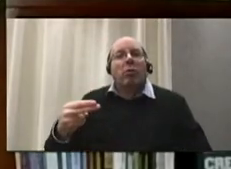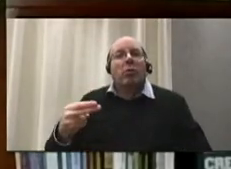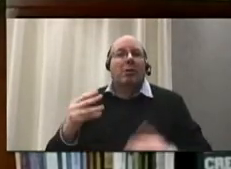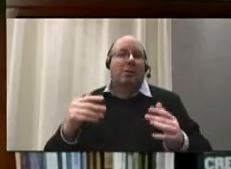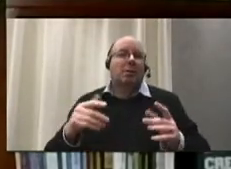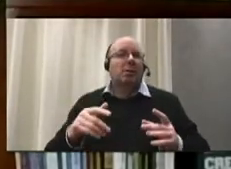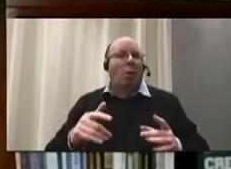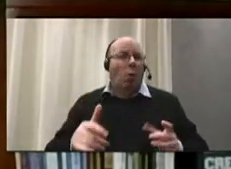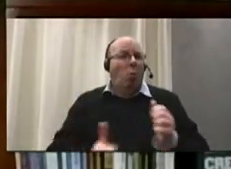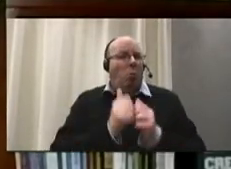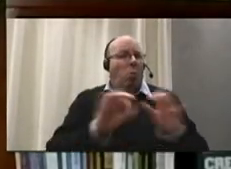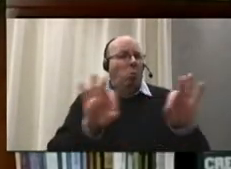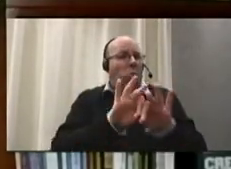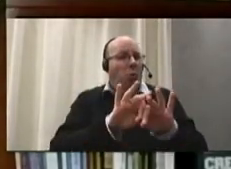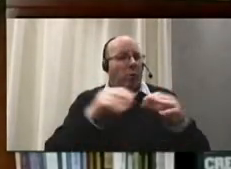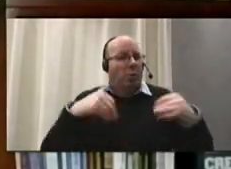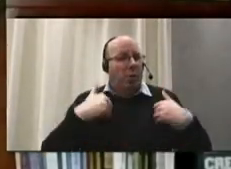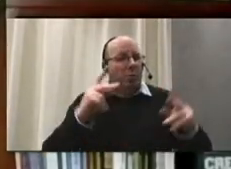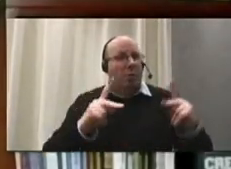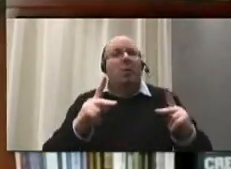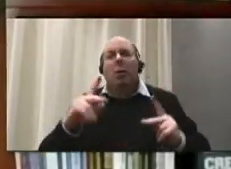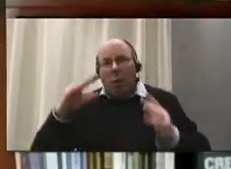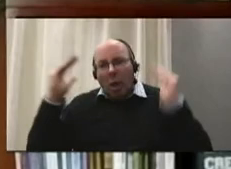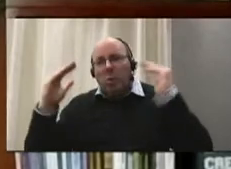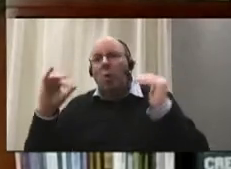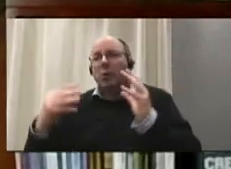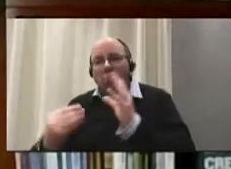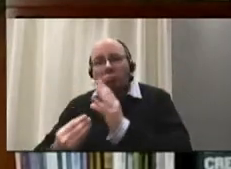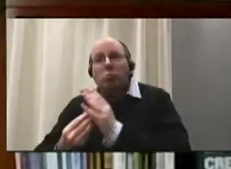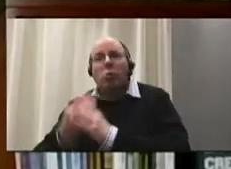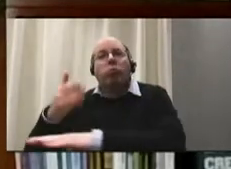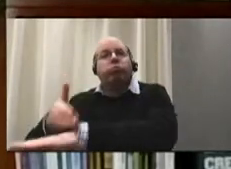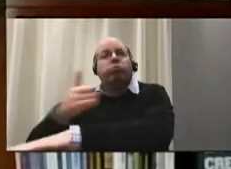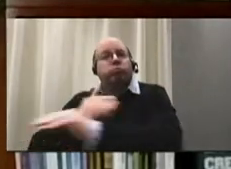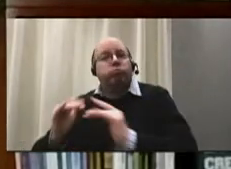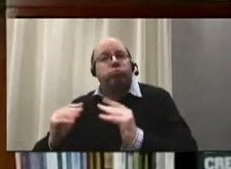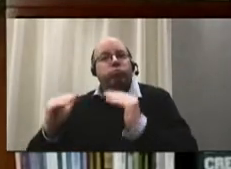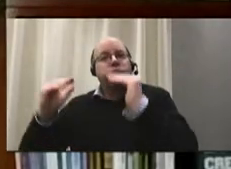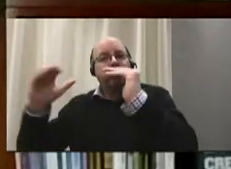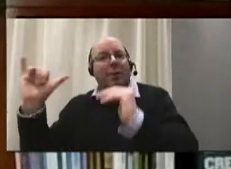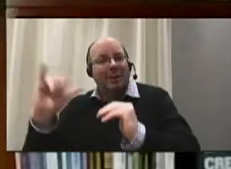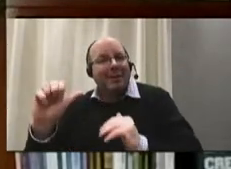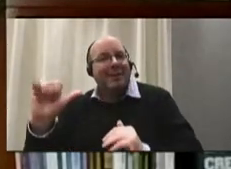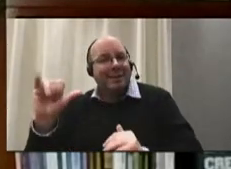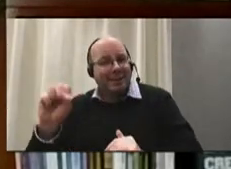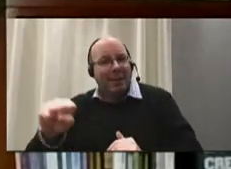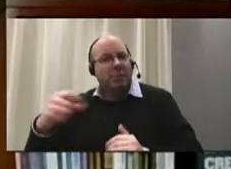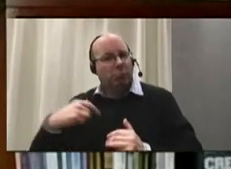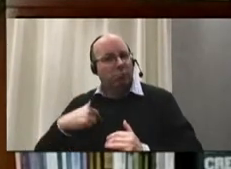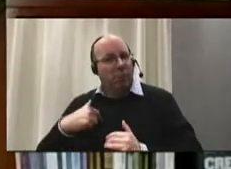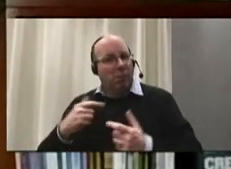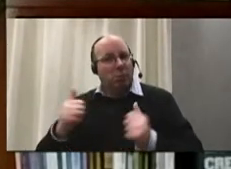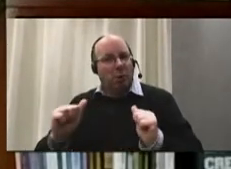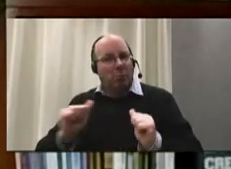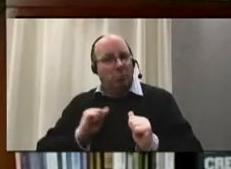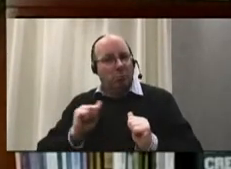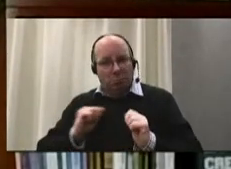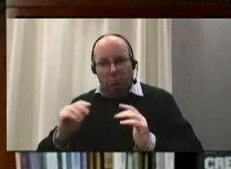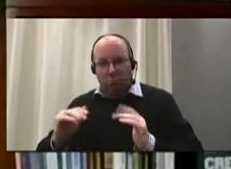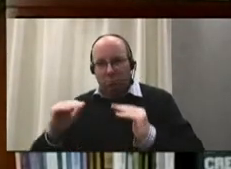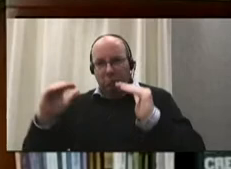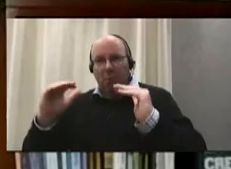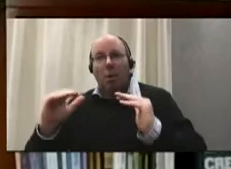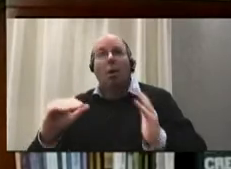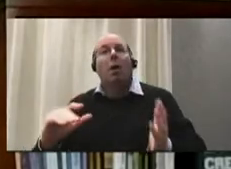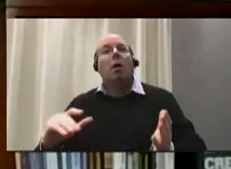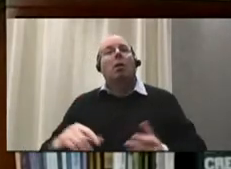to. And I work very hard at that, and that's a personal commitment. But I also know that school represents the environment in